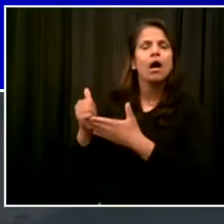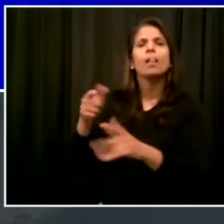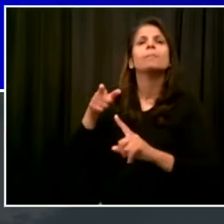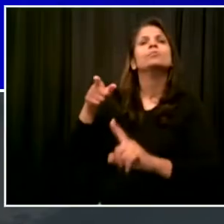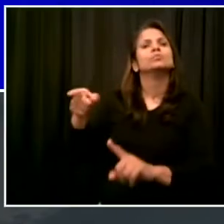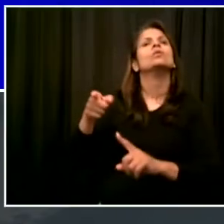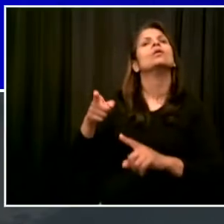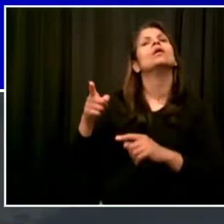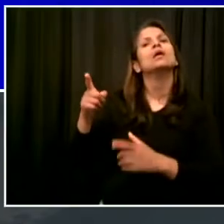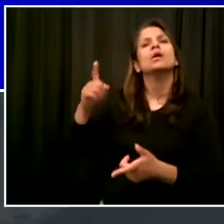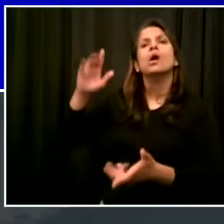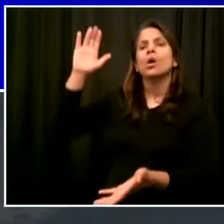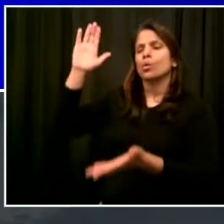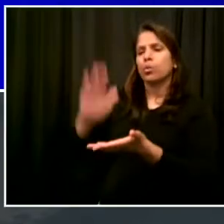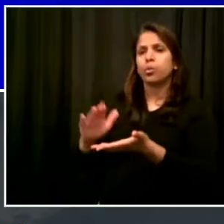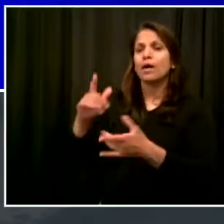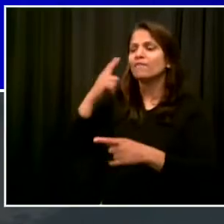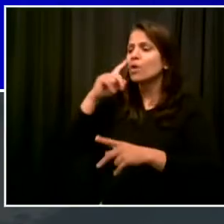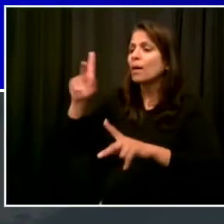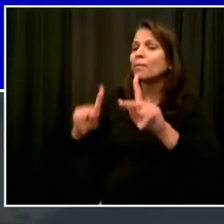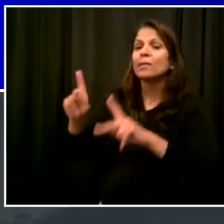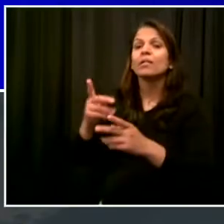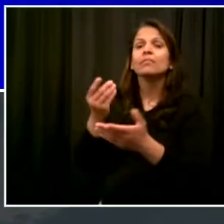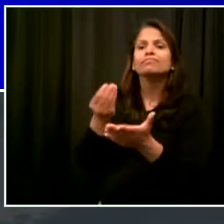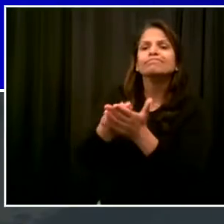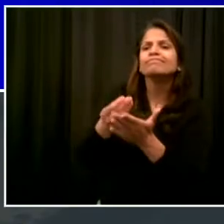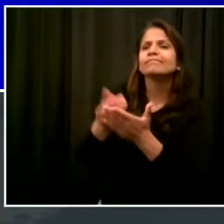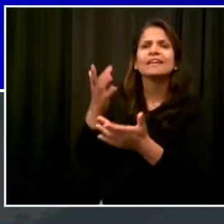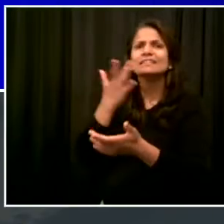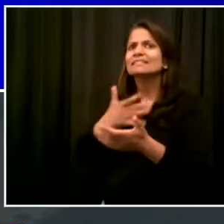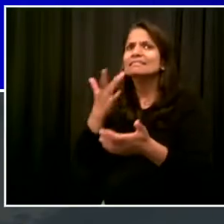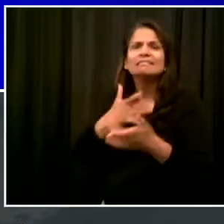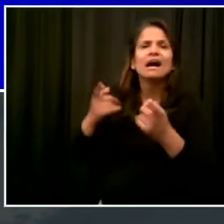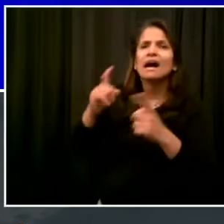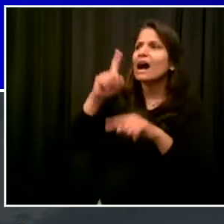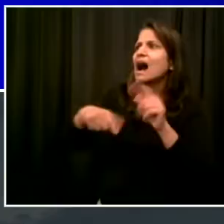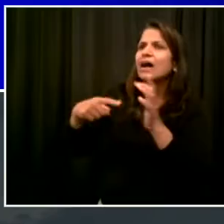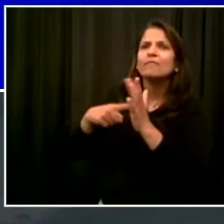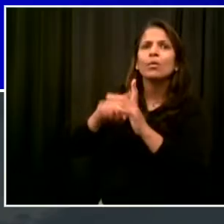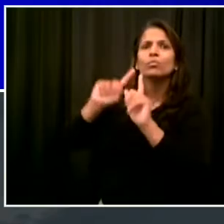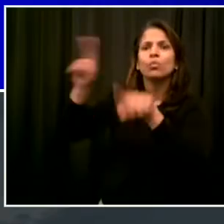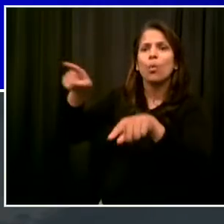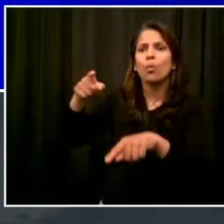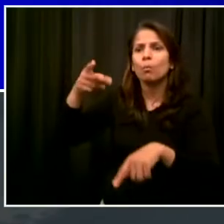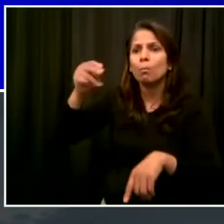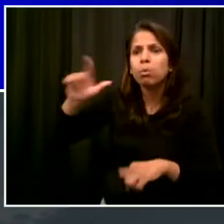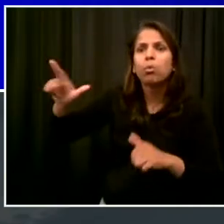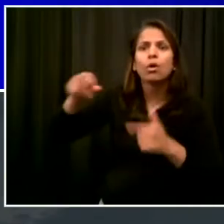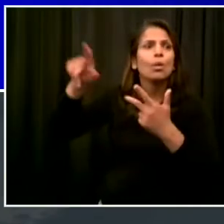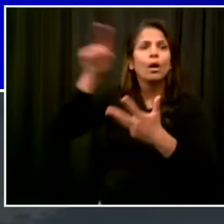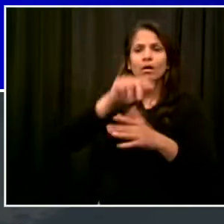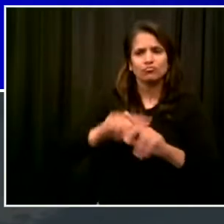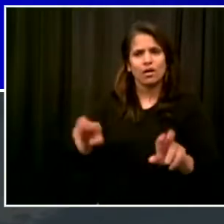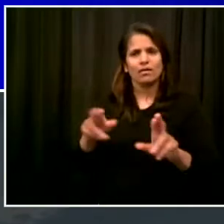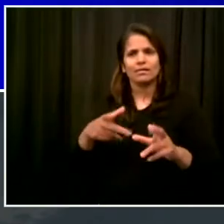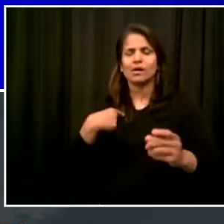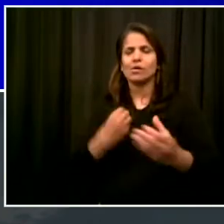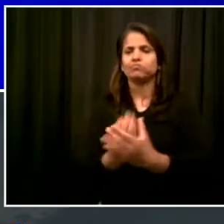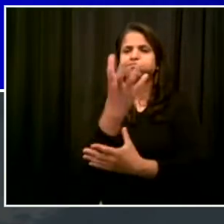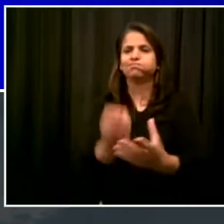Morrisania, Bed-Stuy, a lot of communities that need extra focus. They're going to get it as part of this initiative. To find out what's